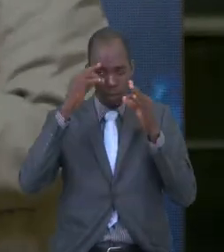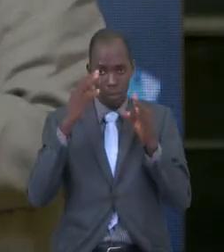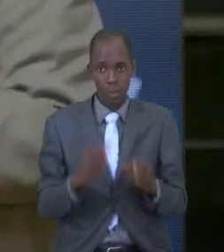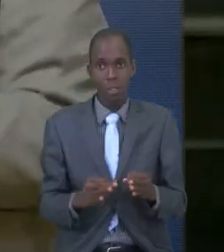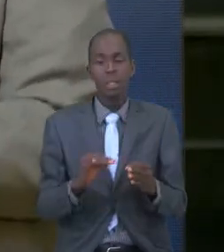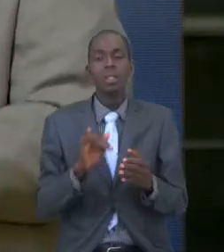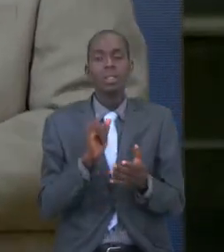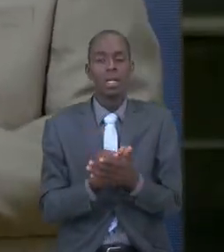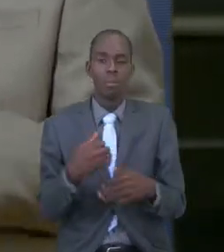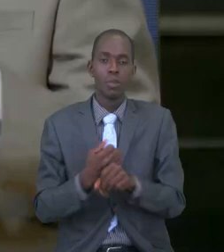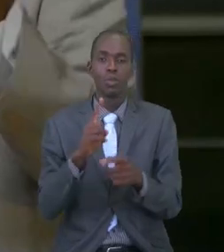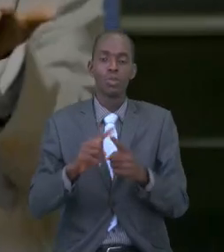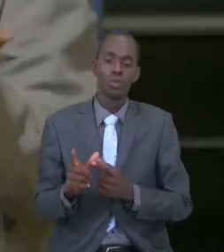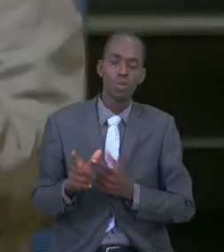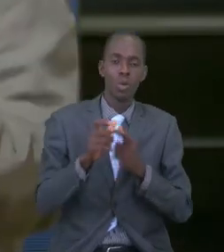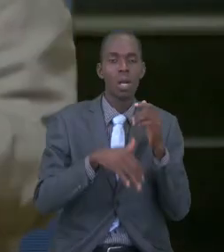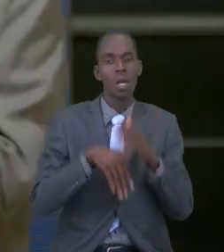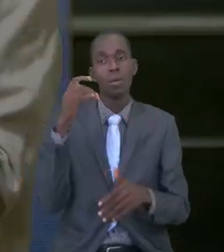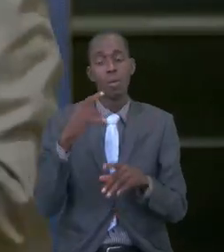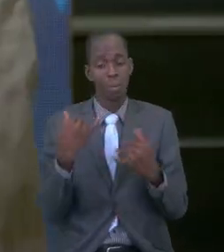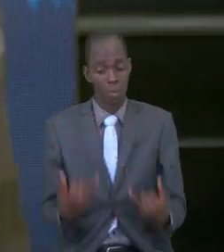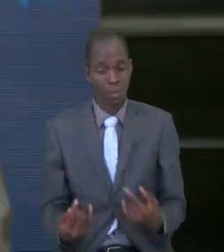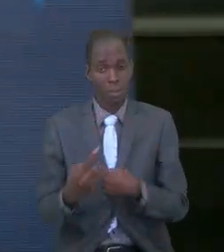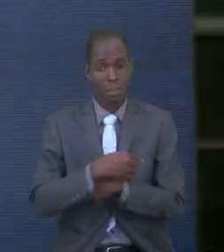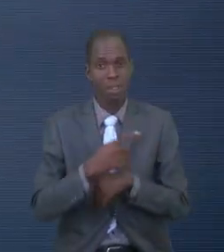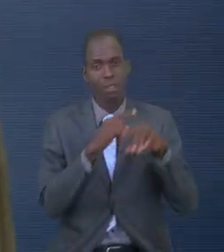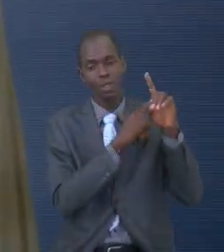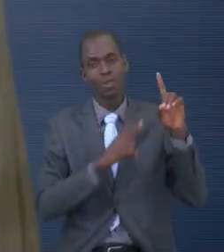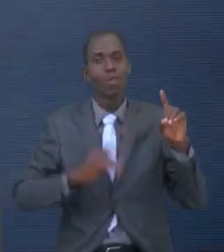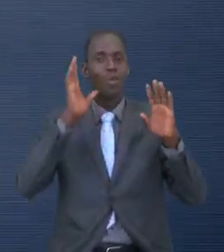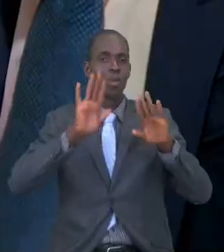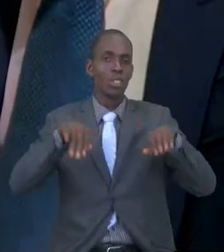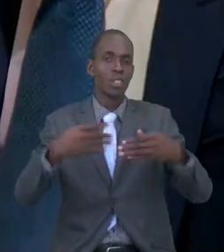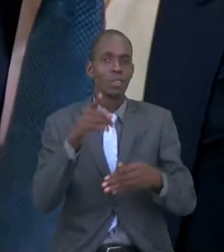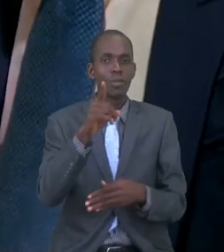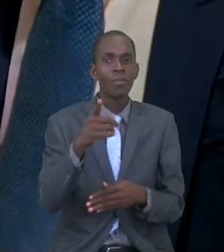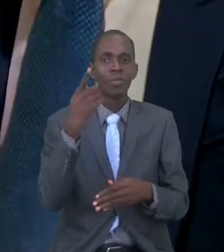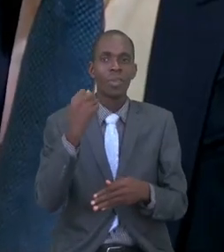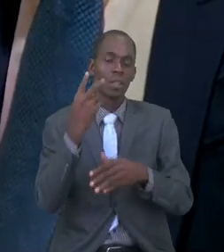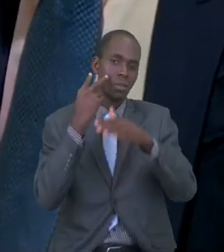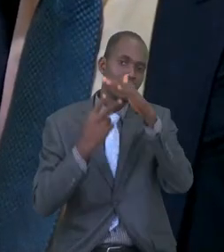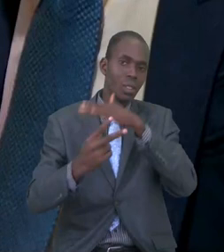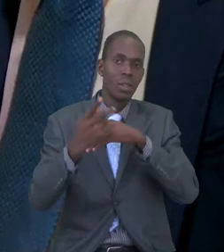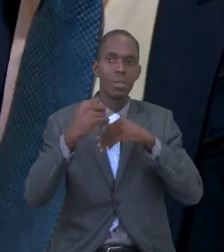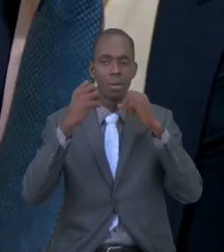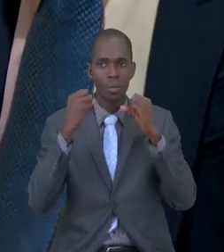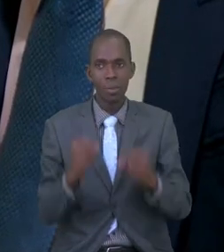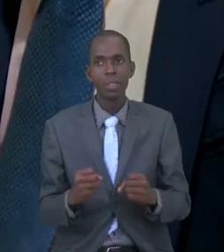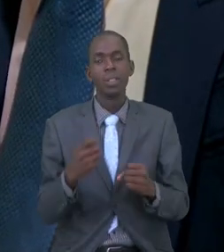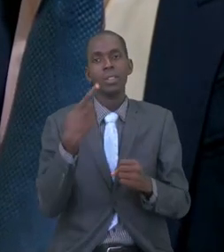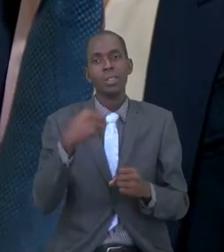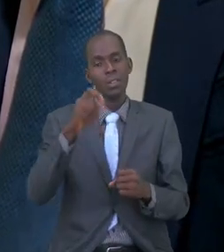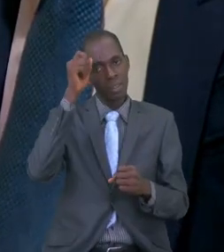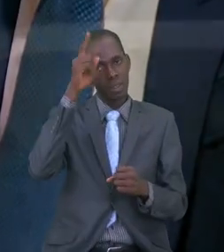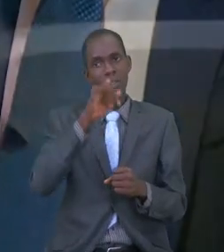out of town. And today, the Lord will give you the vision, the power, the